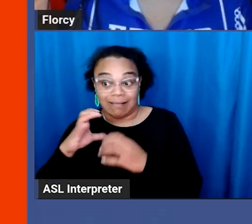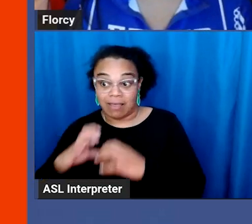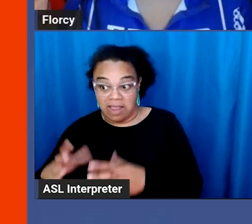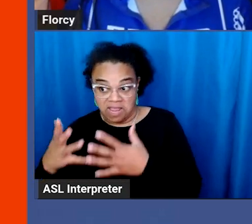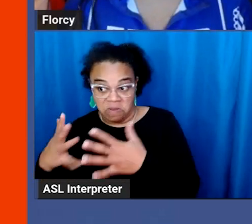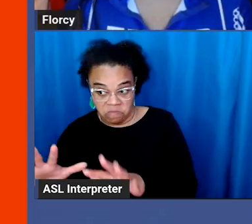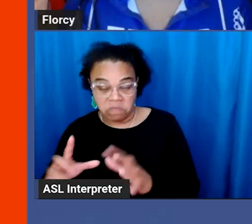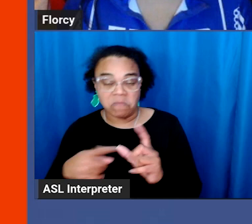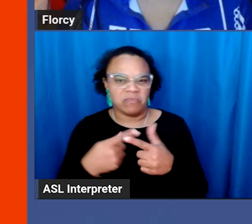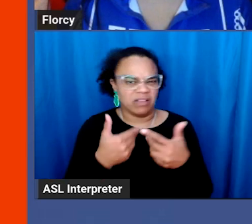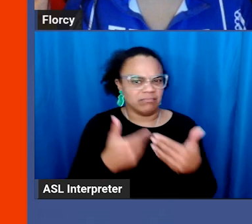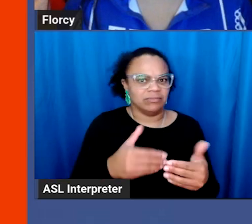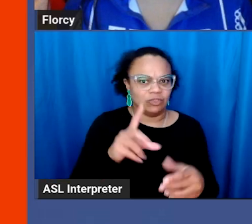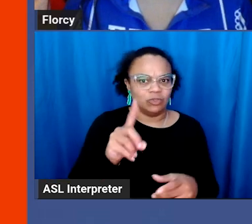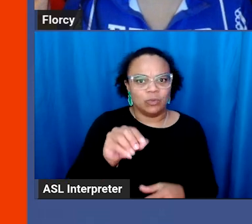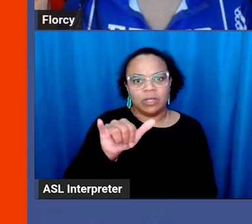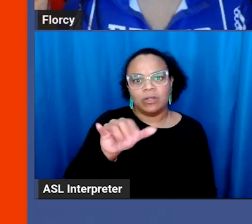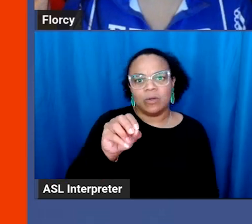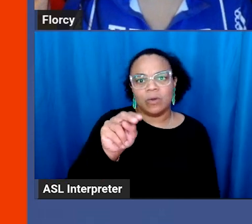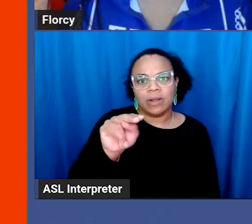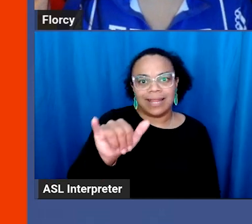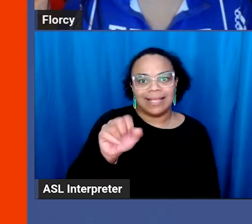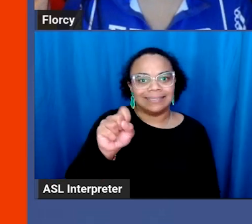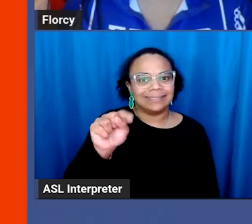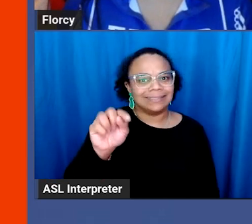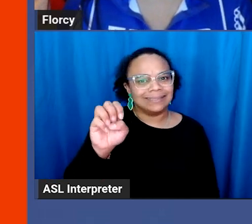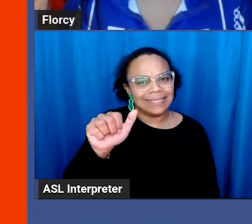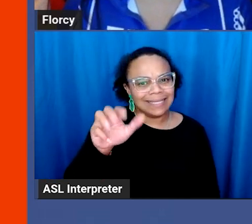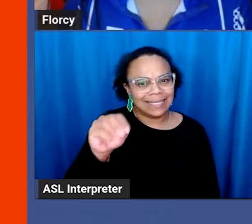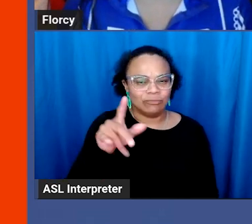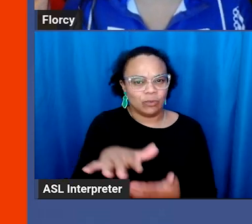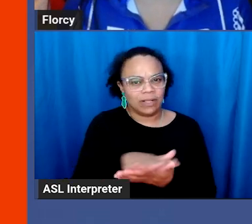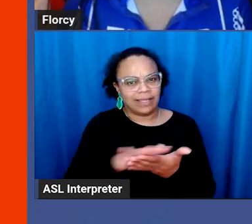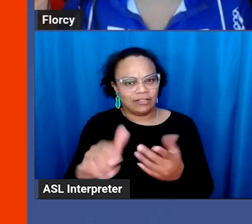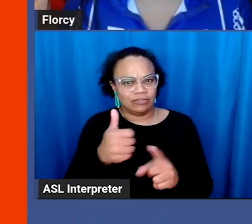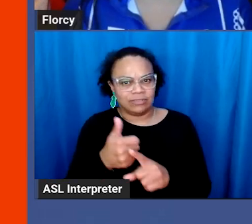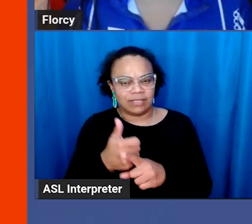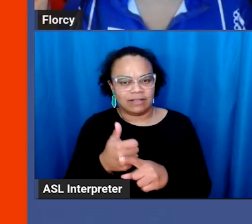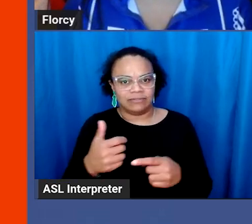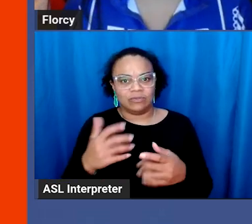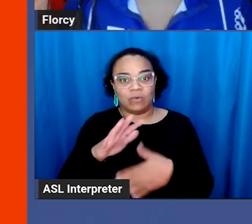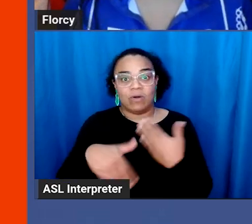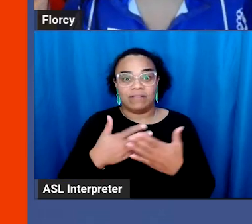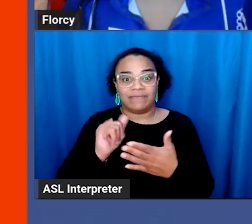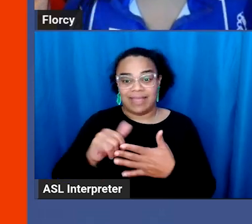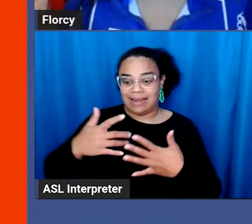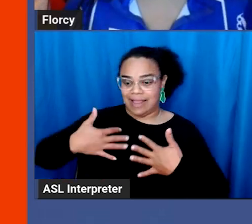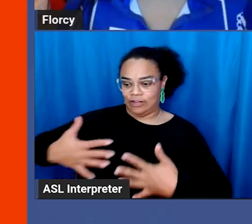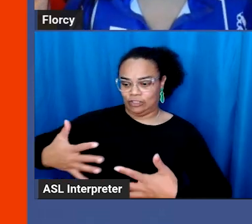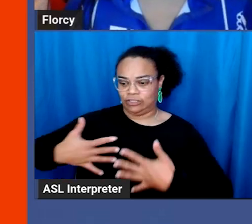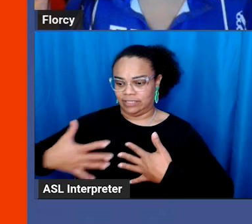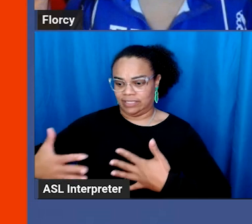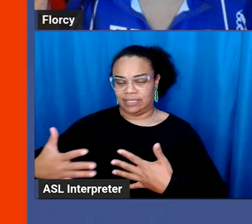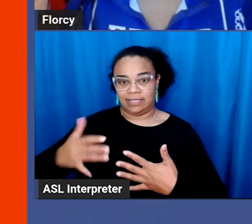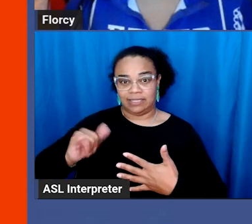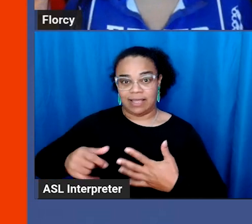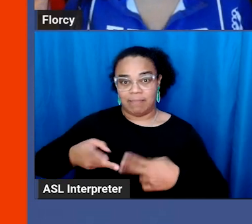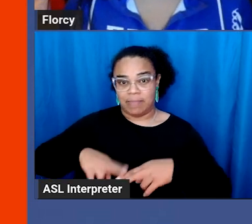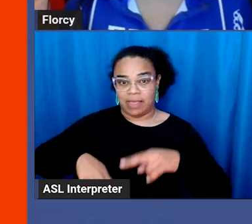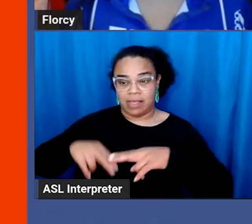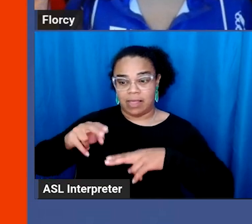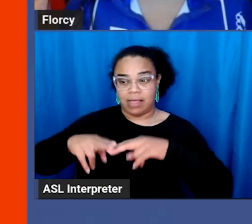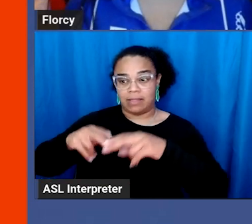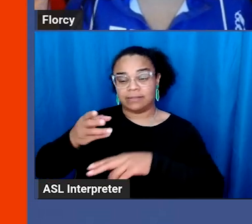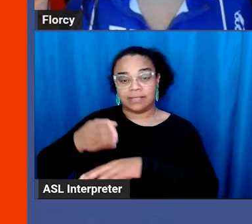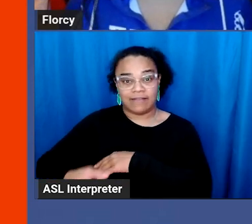like cleanse like, you know, like yourself of like the energetic shit that builds up after, you know, seeing